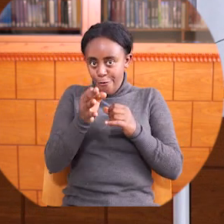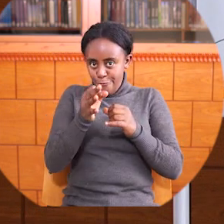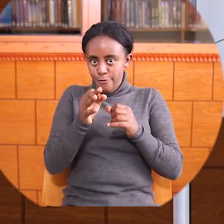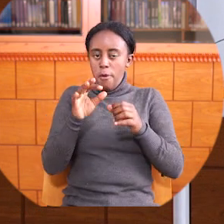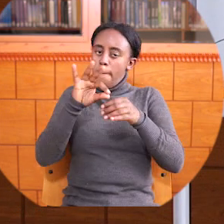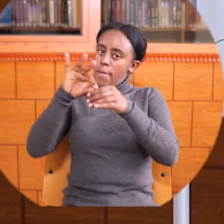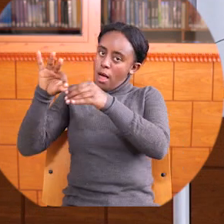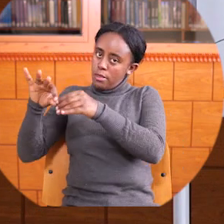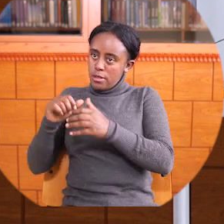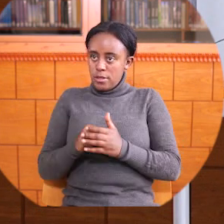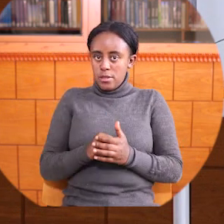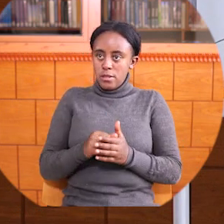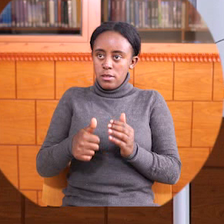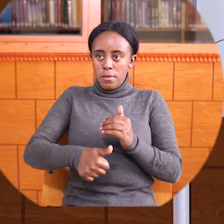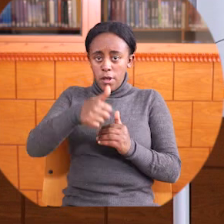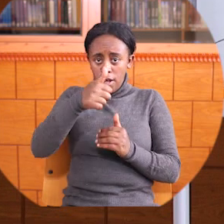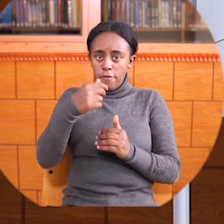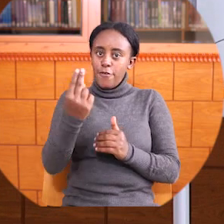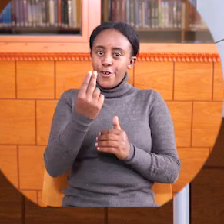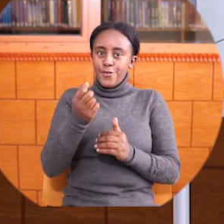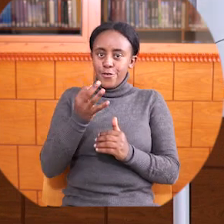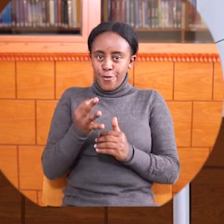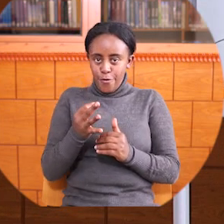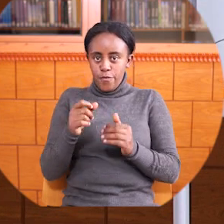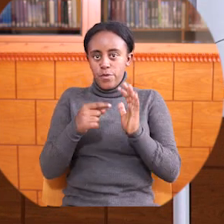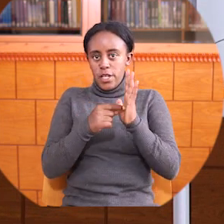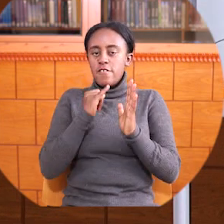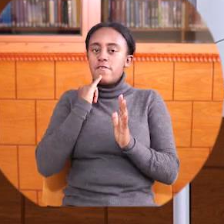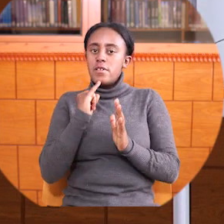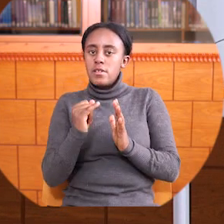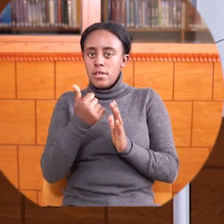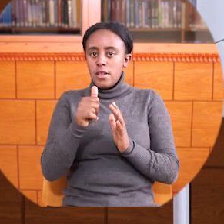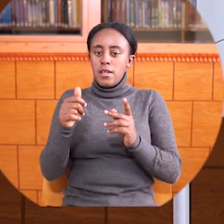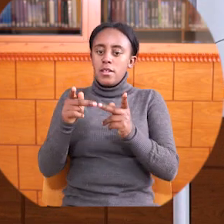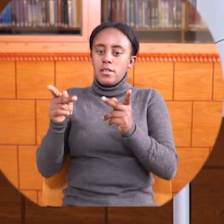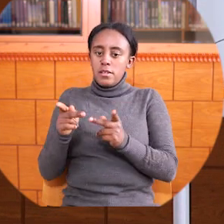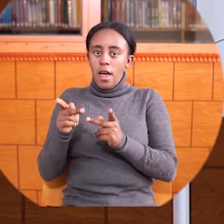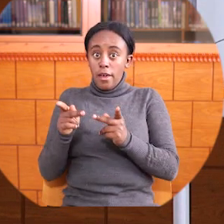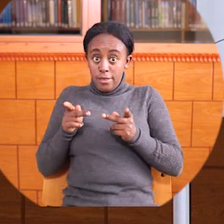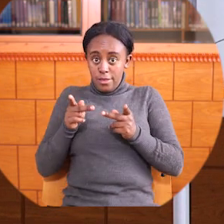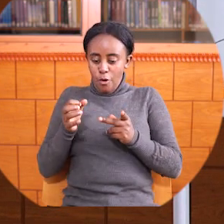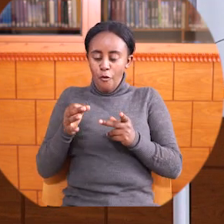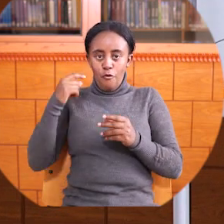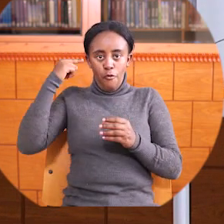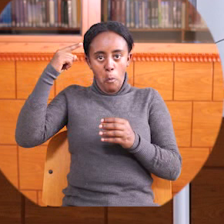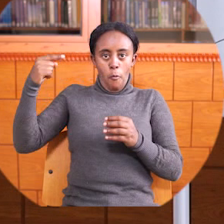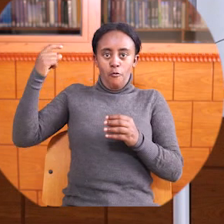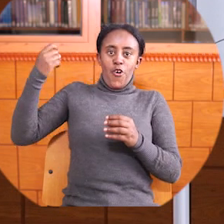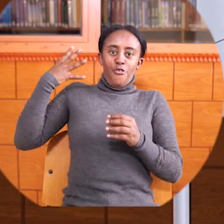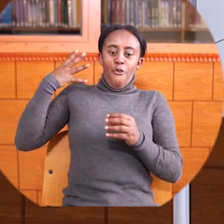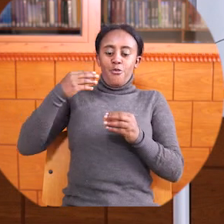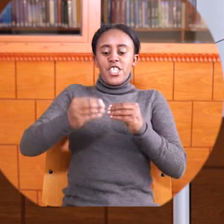plant. The main function of the leaf is a site of photosynthesis. This means the place